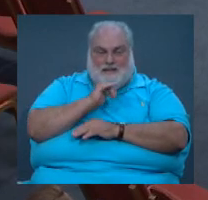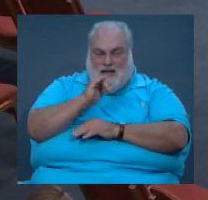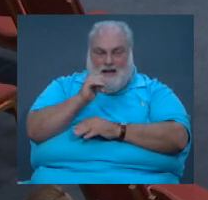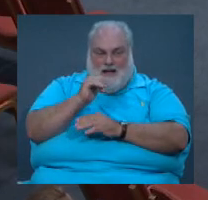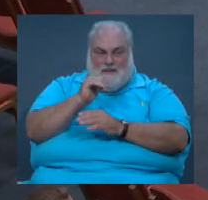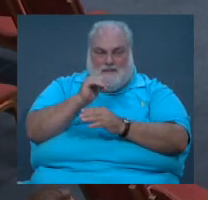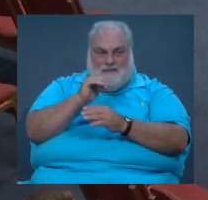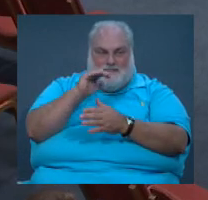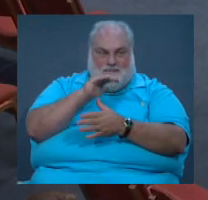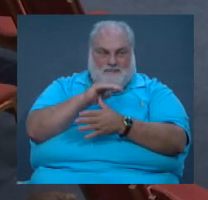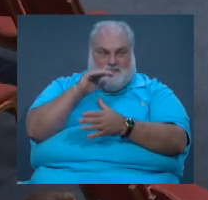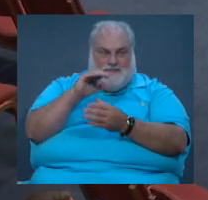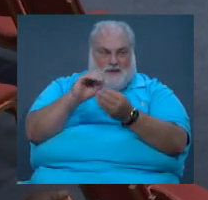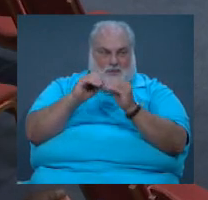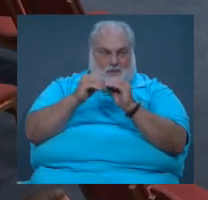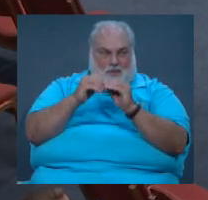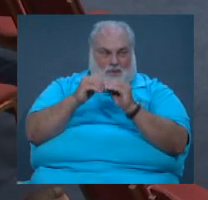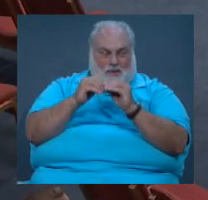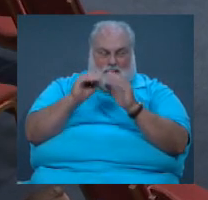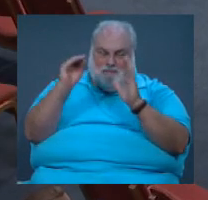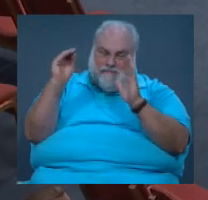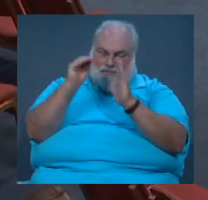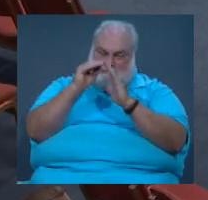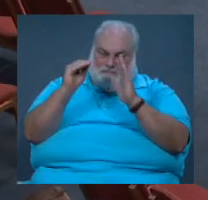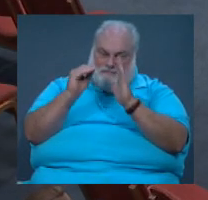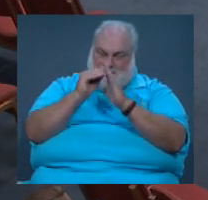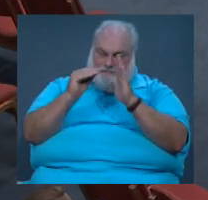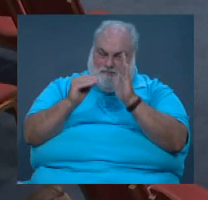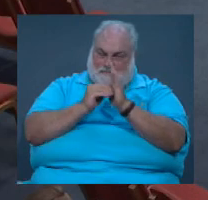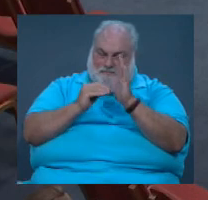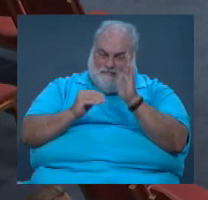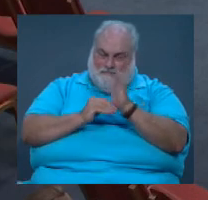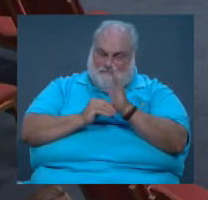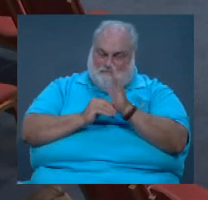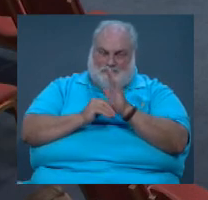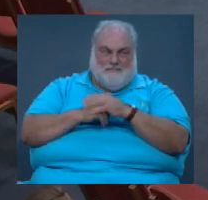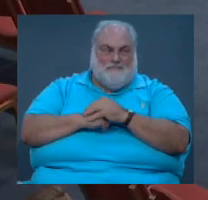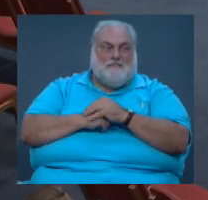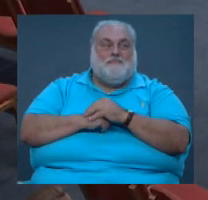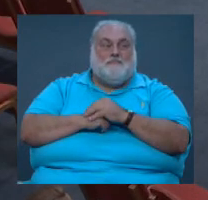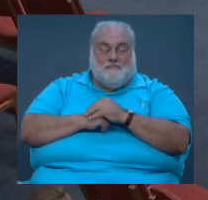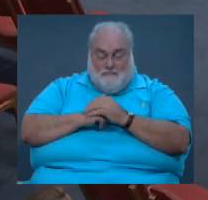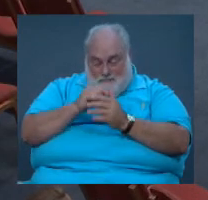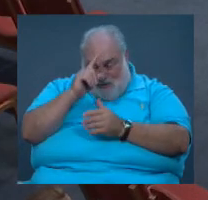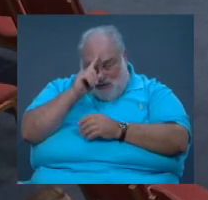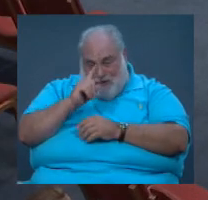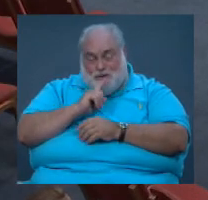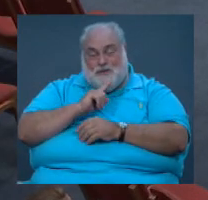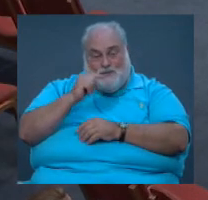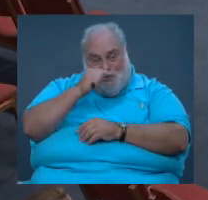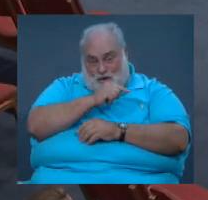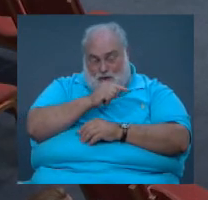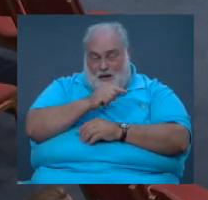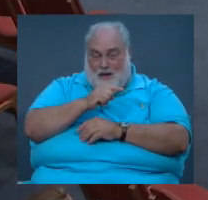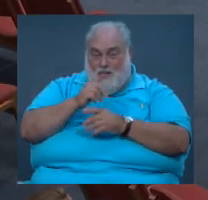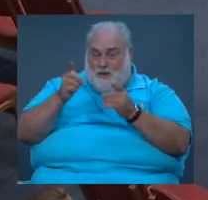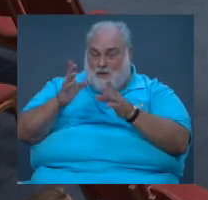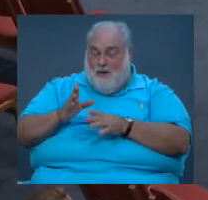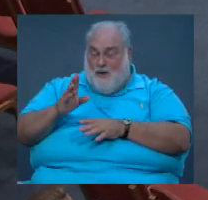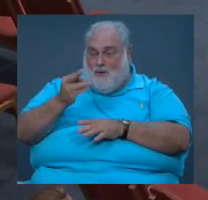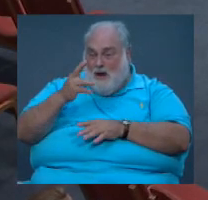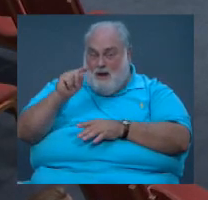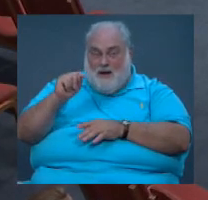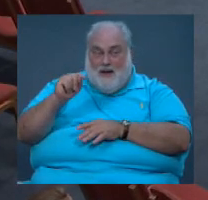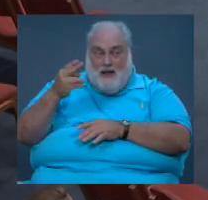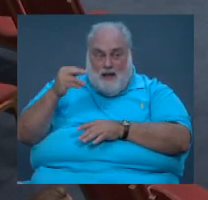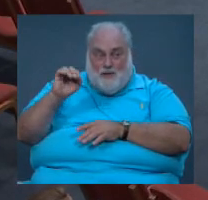again, we just had, so sorry, I apologize for that. But we'll make certain for you and Director Wright